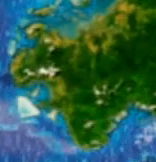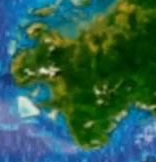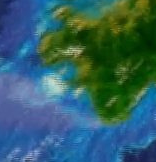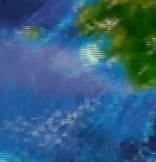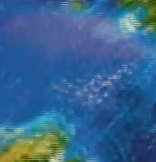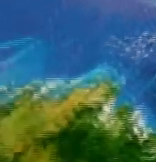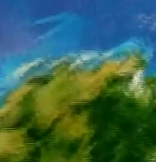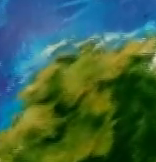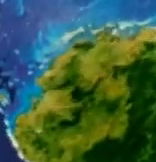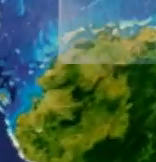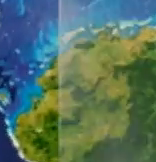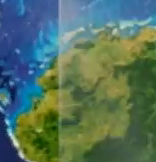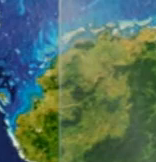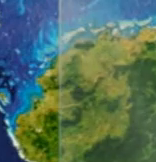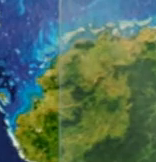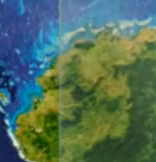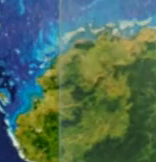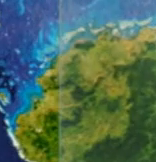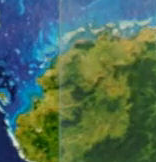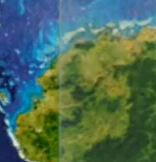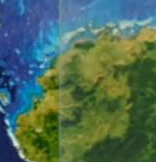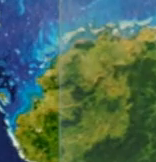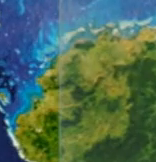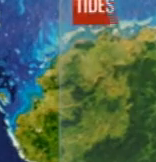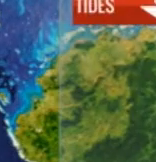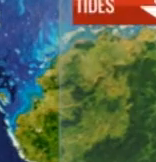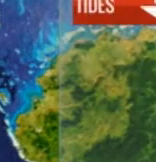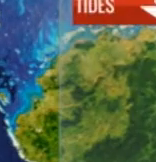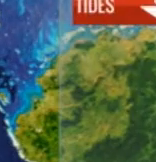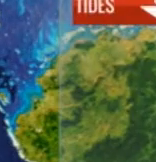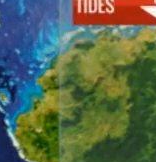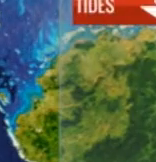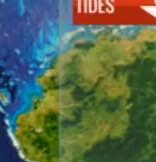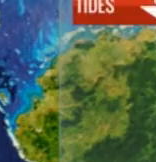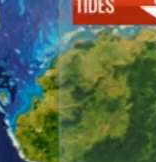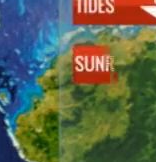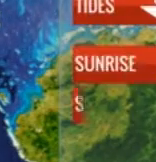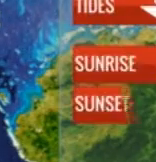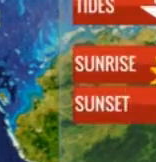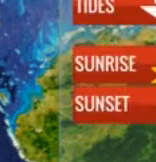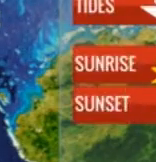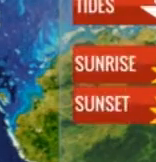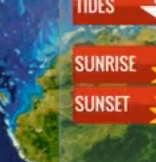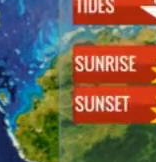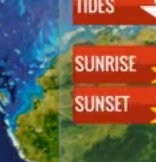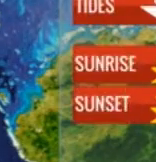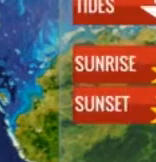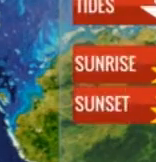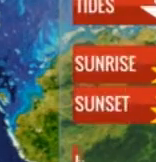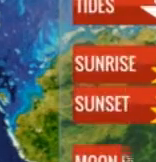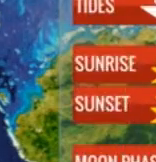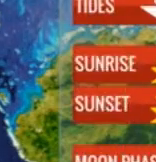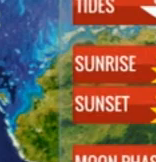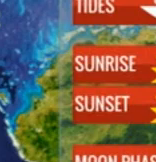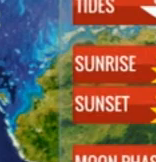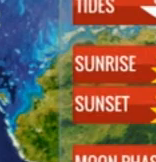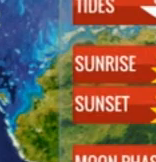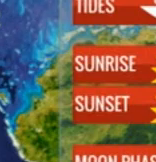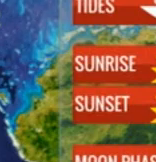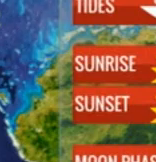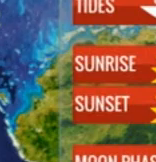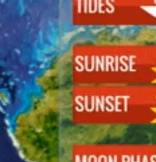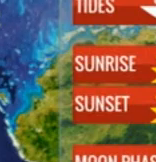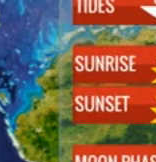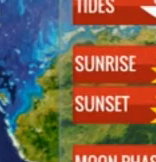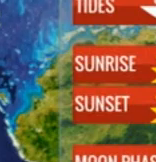the day wore on. At sea, southeast winds 15 to 20 knots, moderate to rough seas. Now turning to the